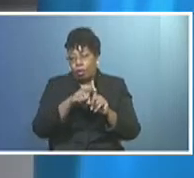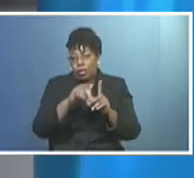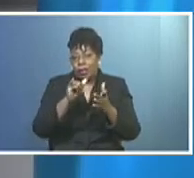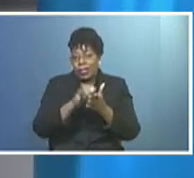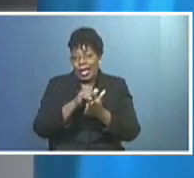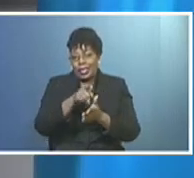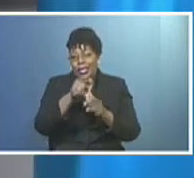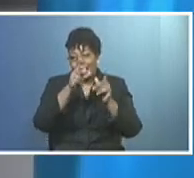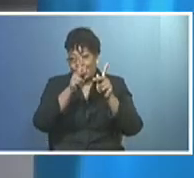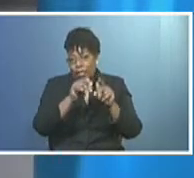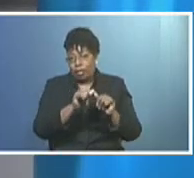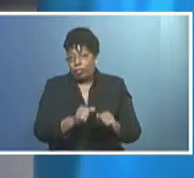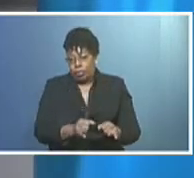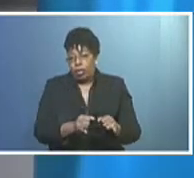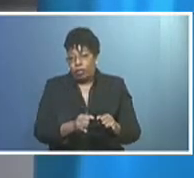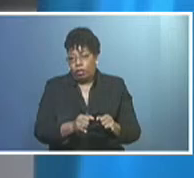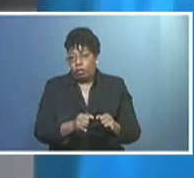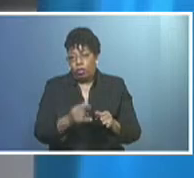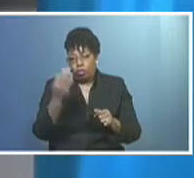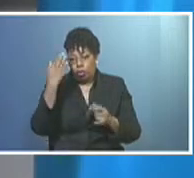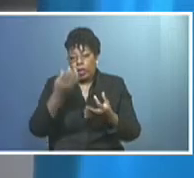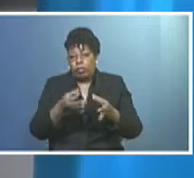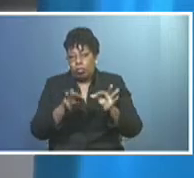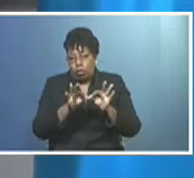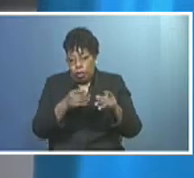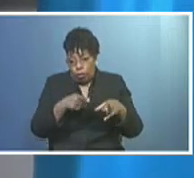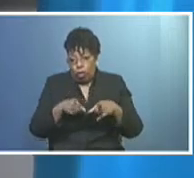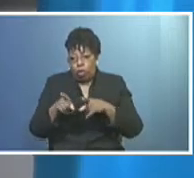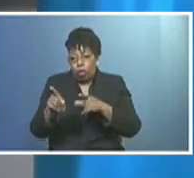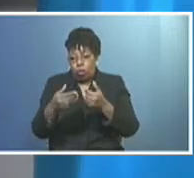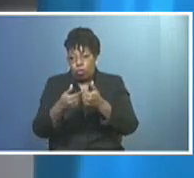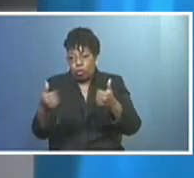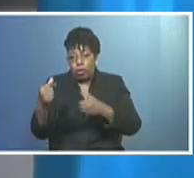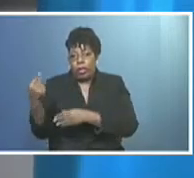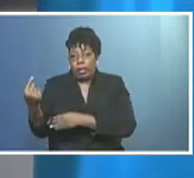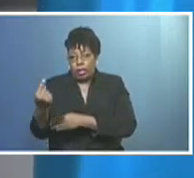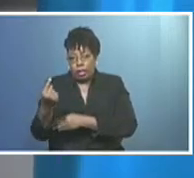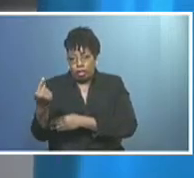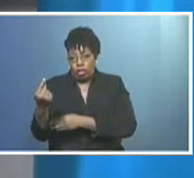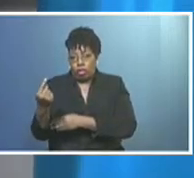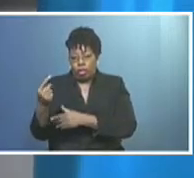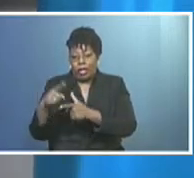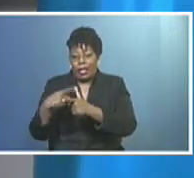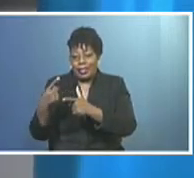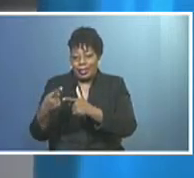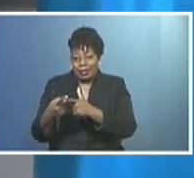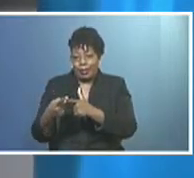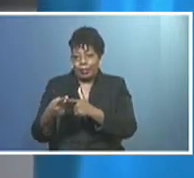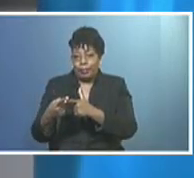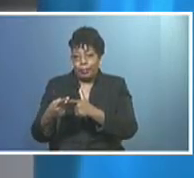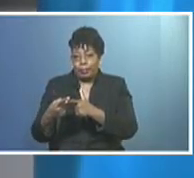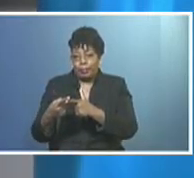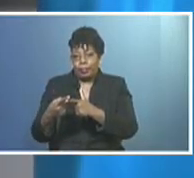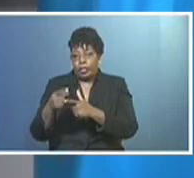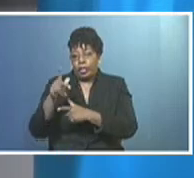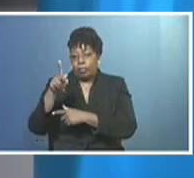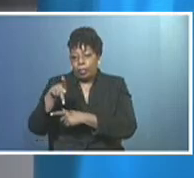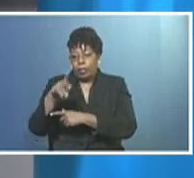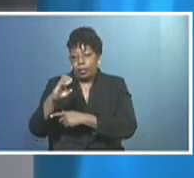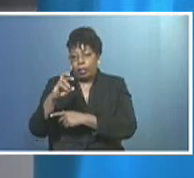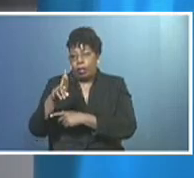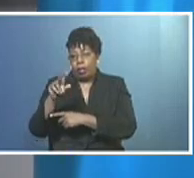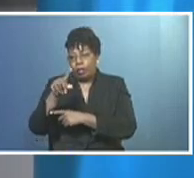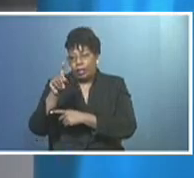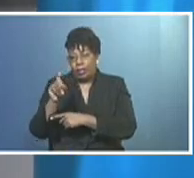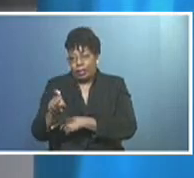particular individual will know that it is important for them to go into isolation until such a time as an RT-PCR